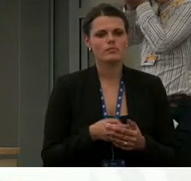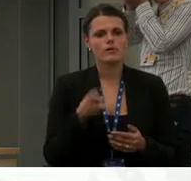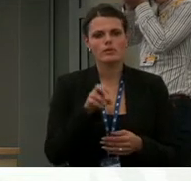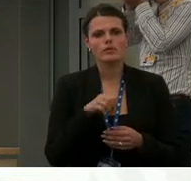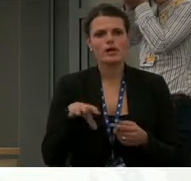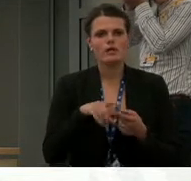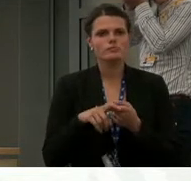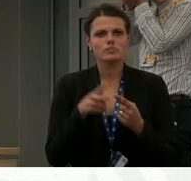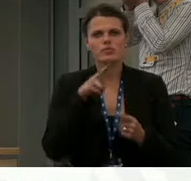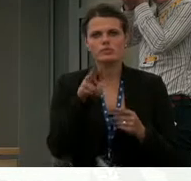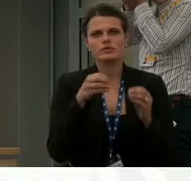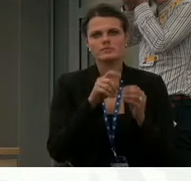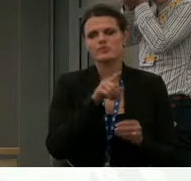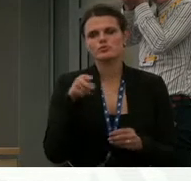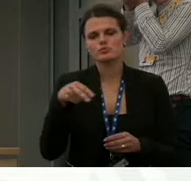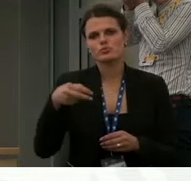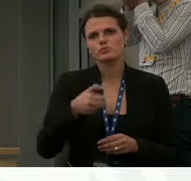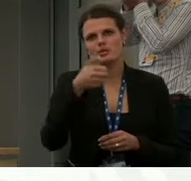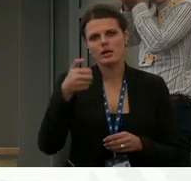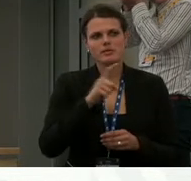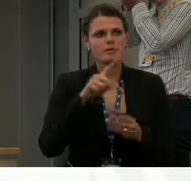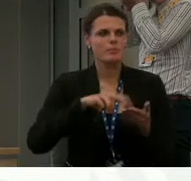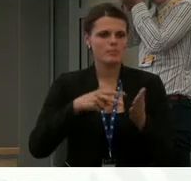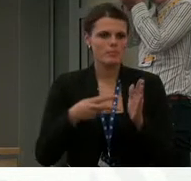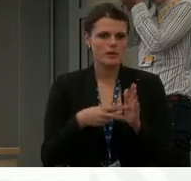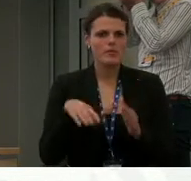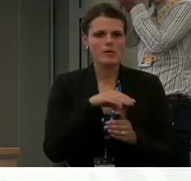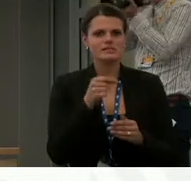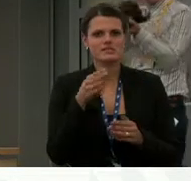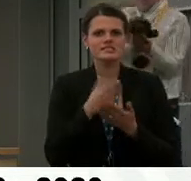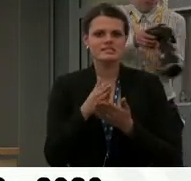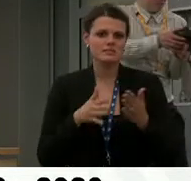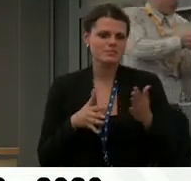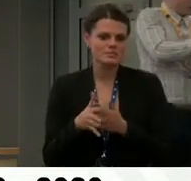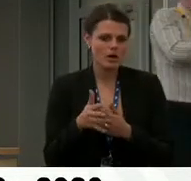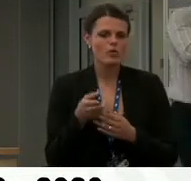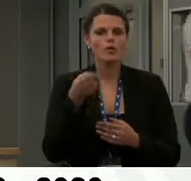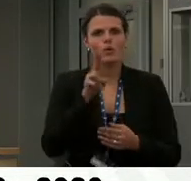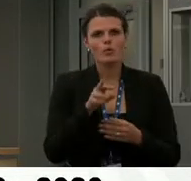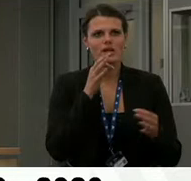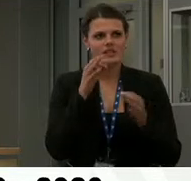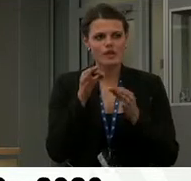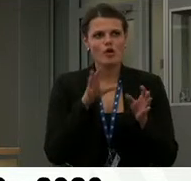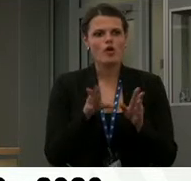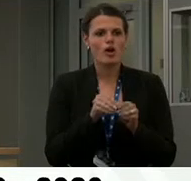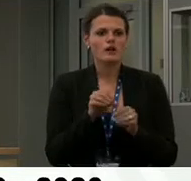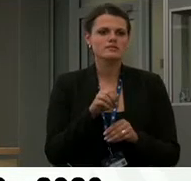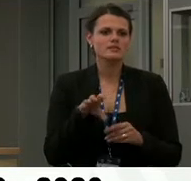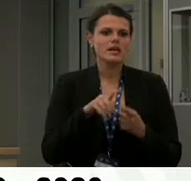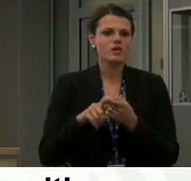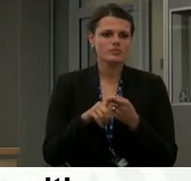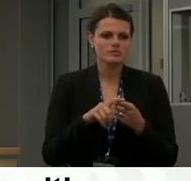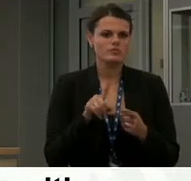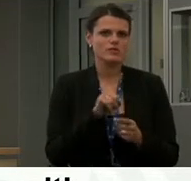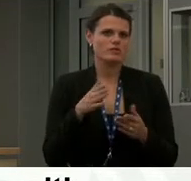from 2010 to 2020. We are halfway through, and I would say that the dialogue with the UN comes at a